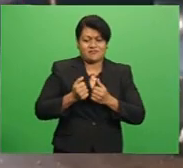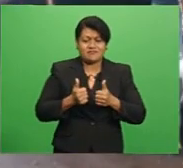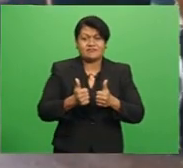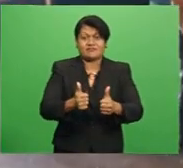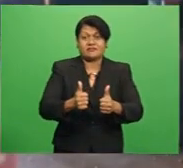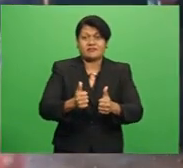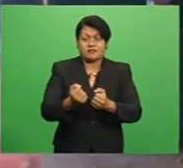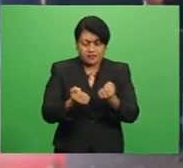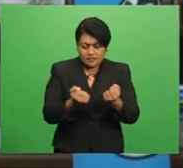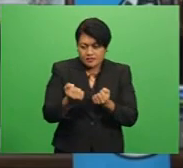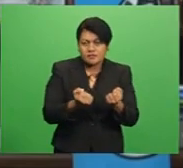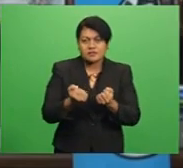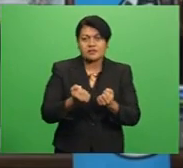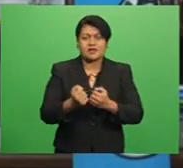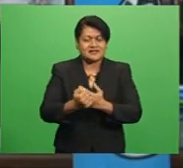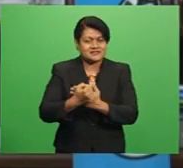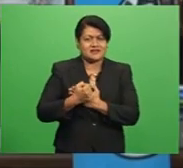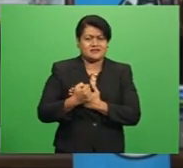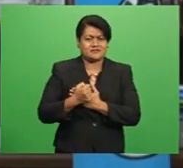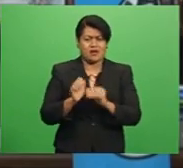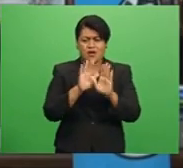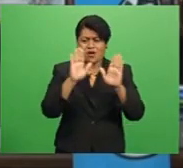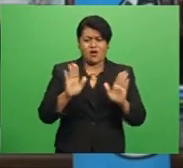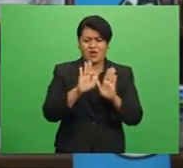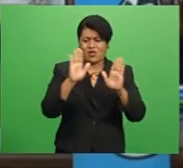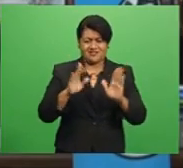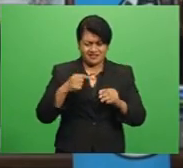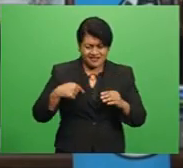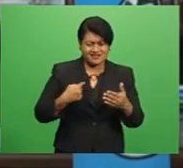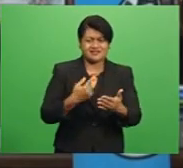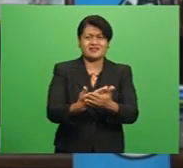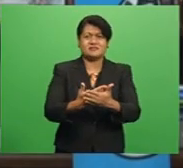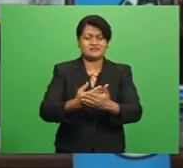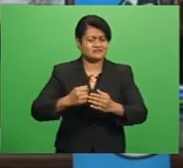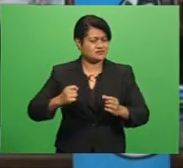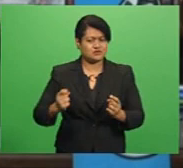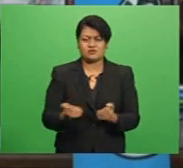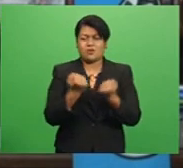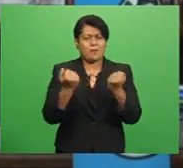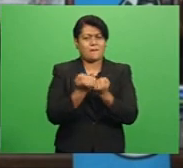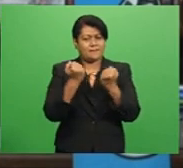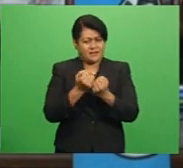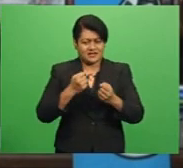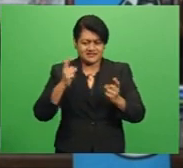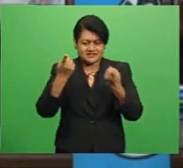This holiday season has already seen far too many accidents and deaths on our roads.